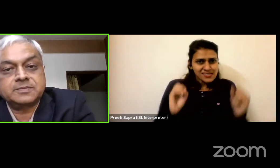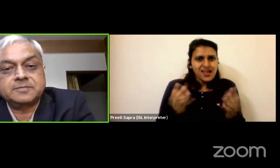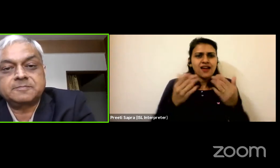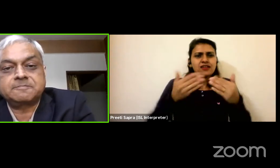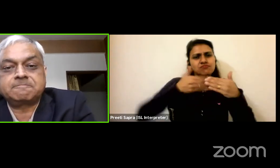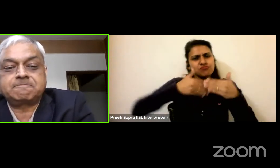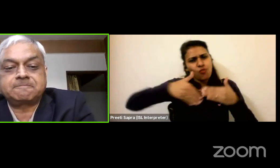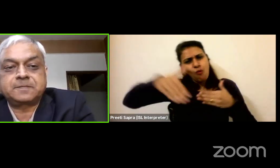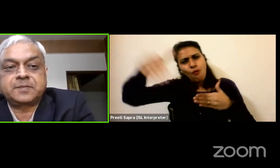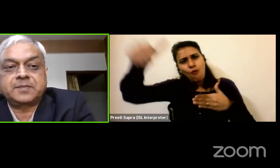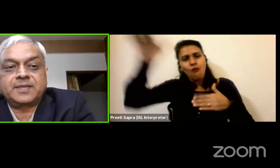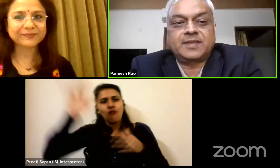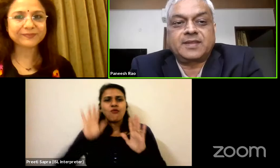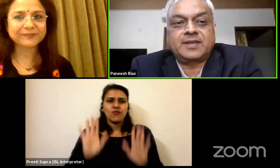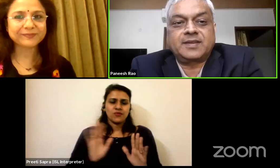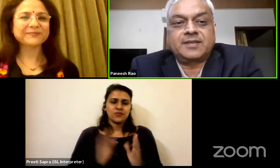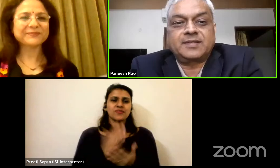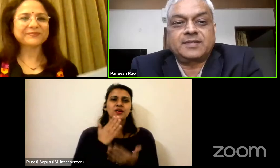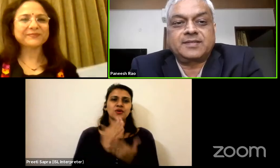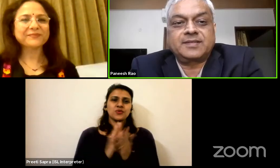much.